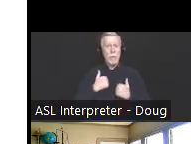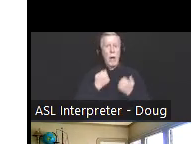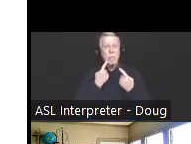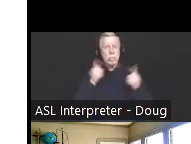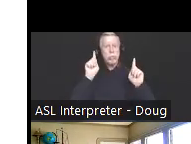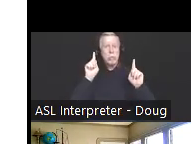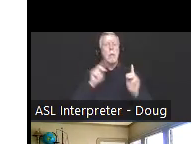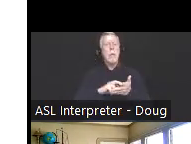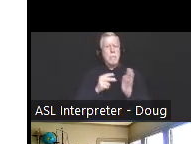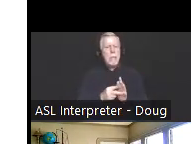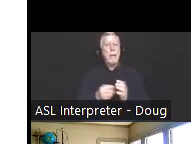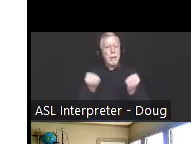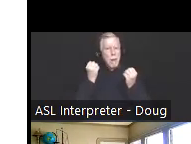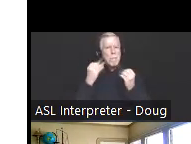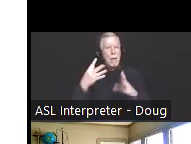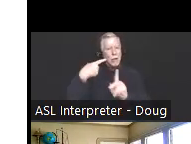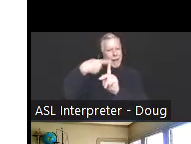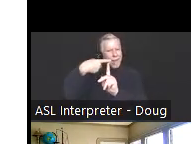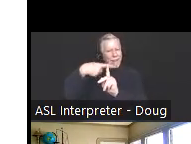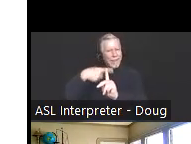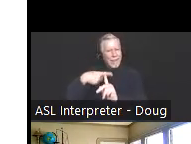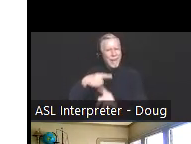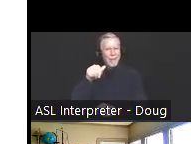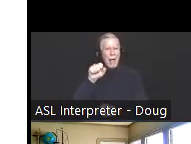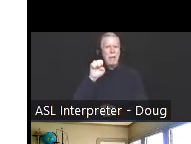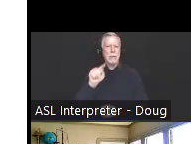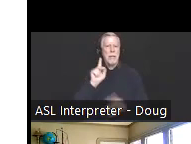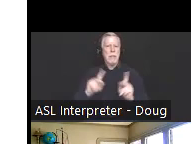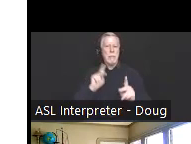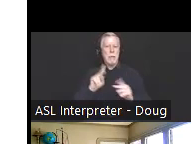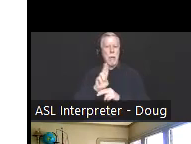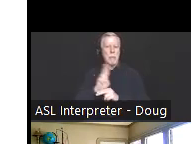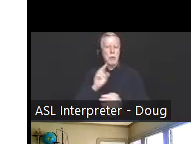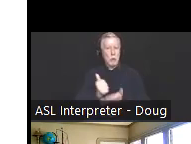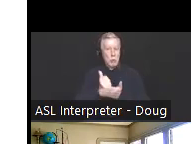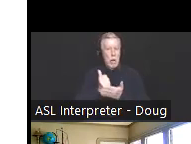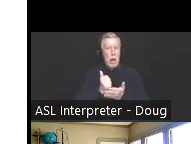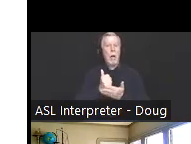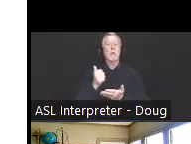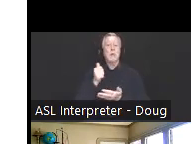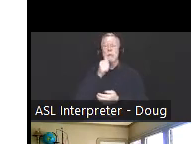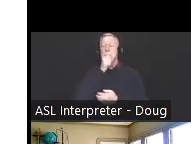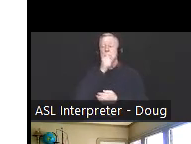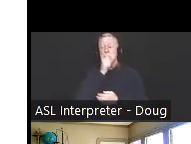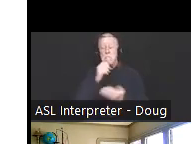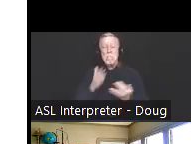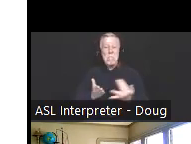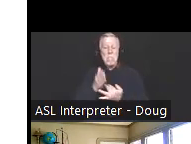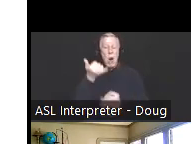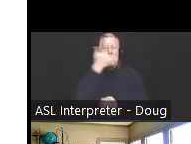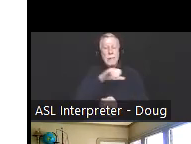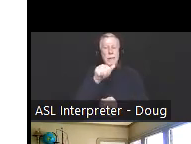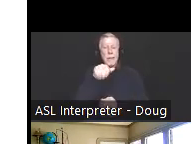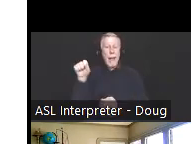a bunch of assets that people have brought to bear to navigate our sometimes silly-ass